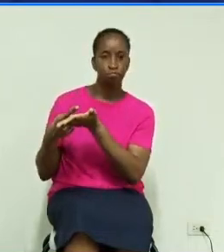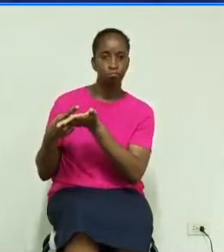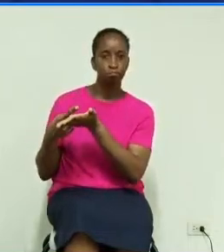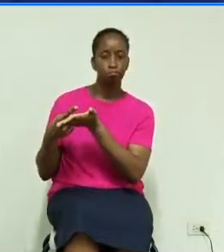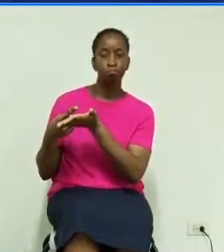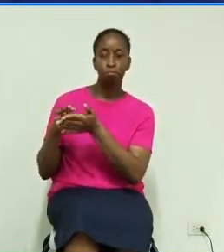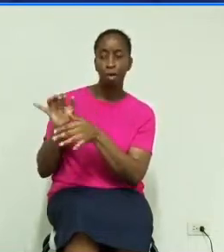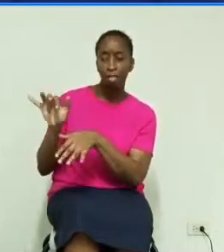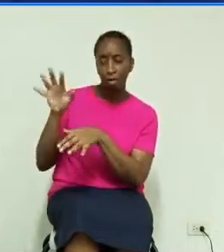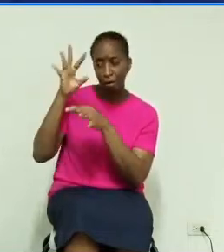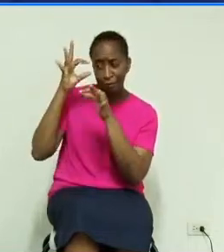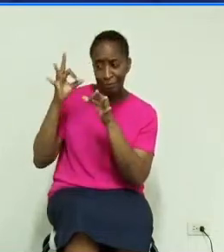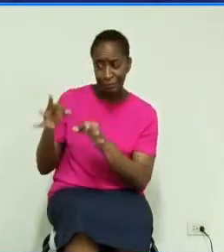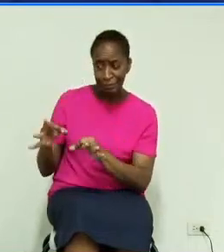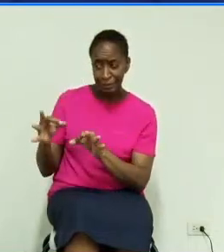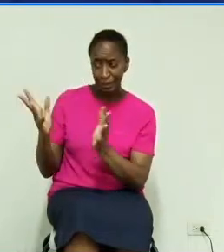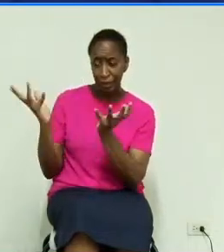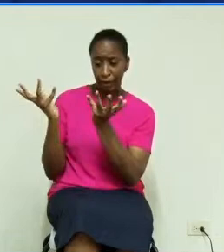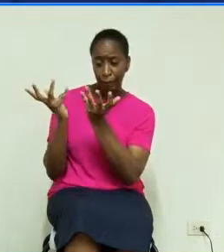and